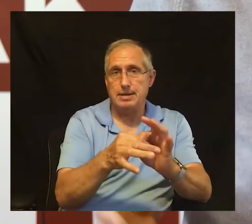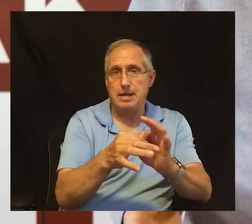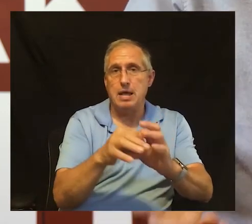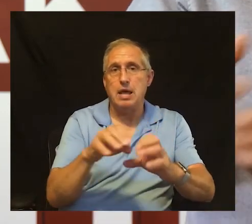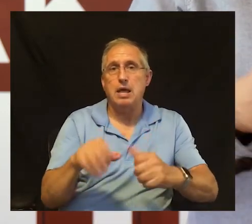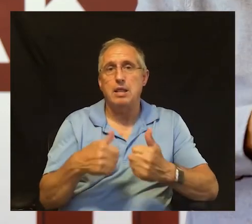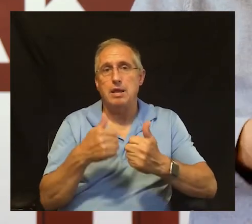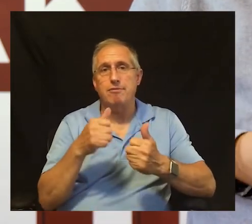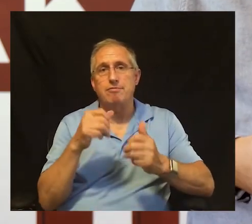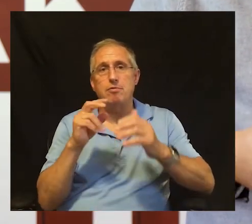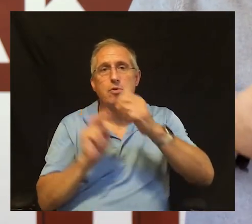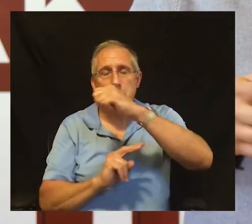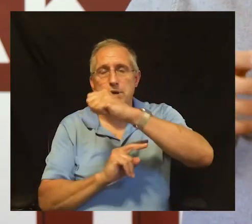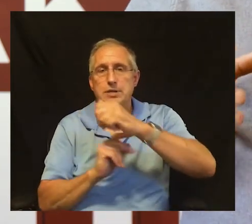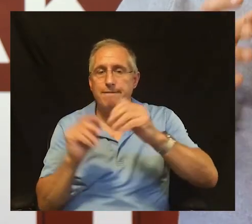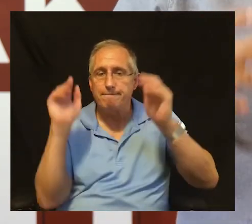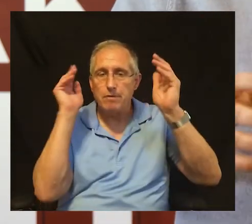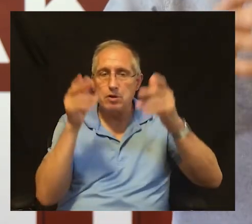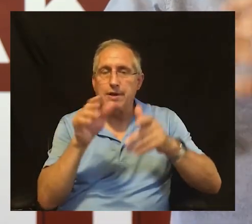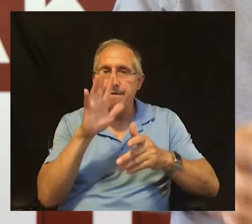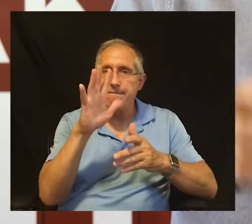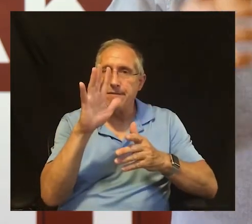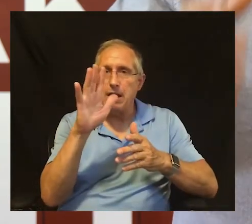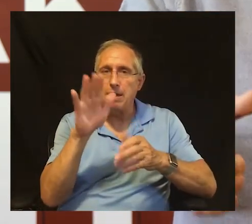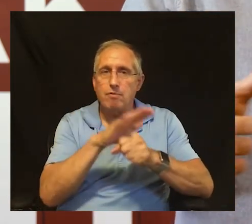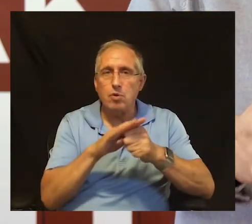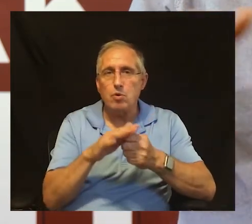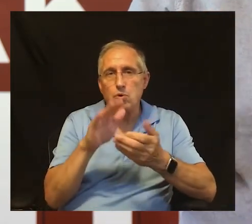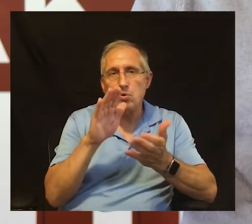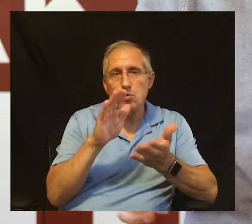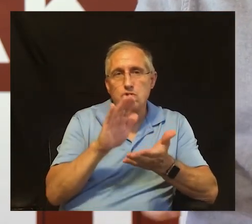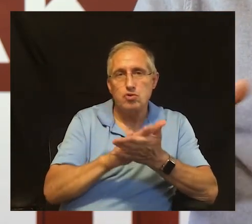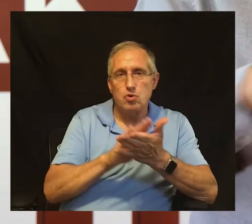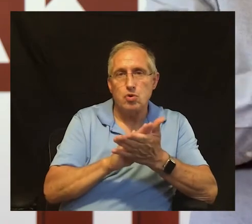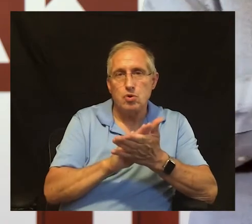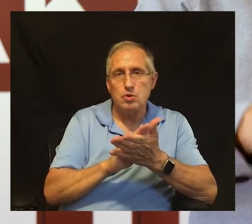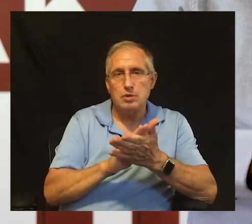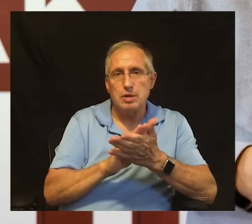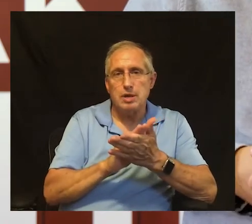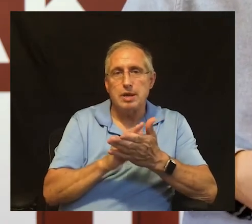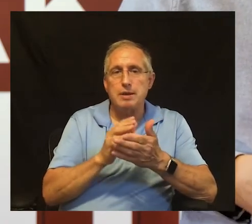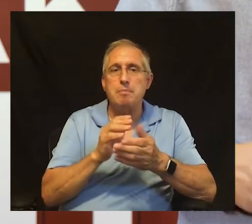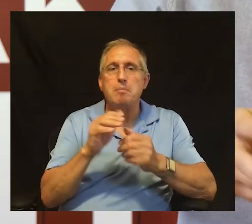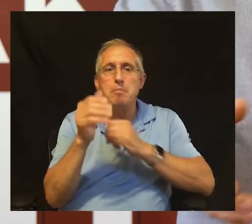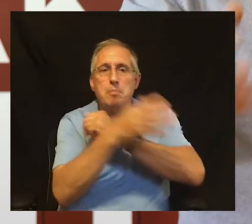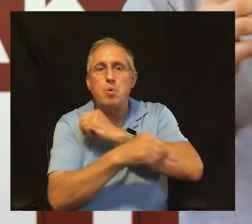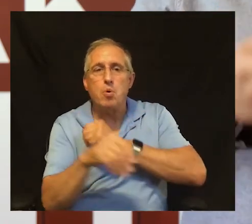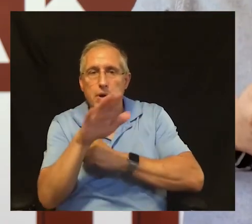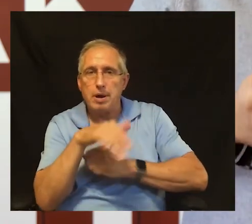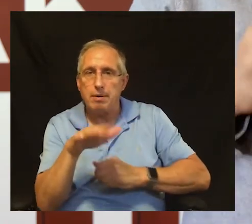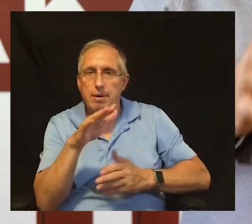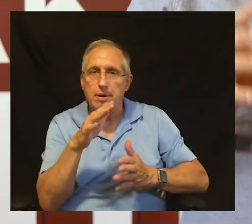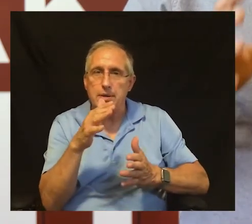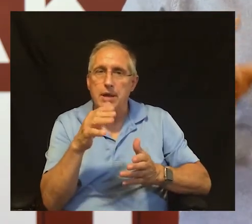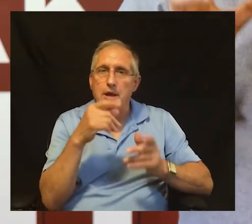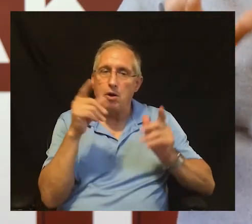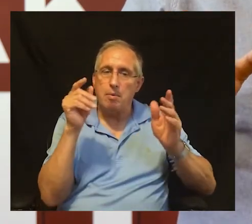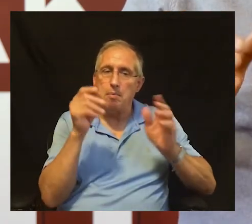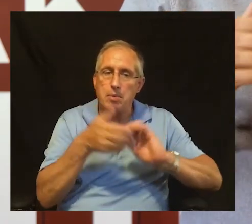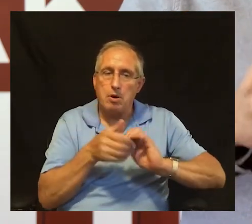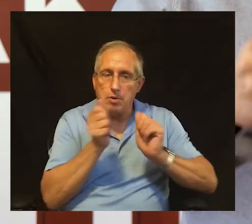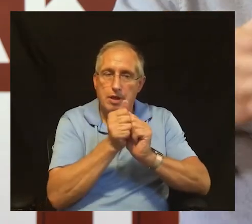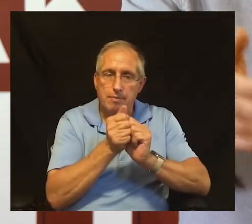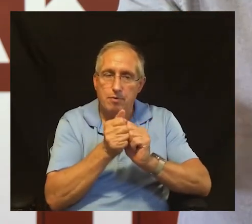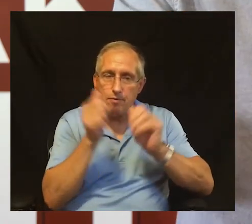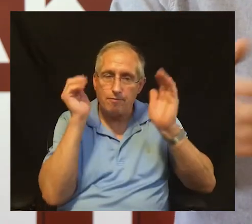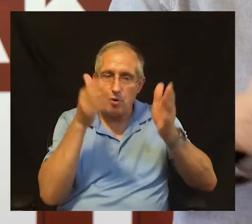Connect initiative, LifeBridge at Pure Heart has also been able to target 5 specific local schools in underserved neighborhoods that we're beginning to partner directly with